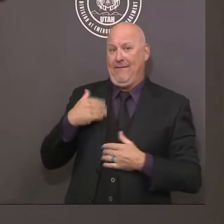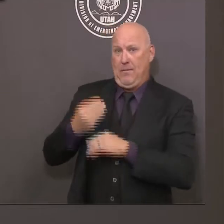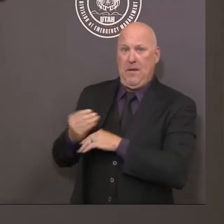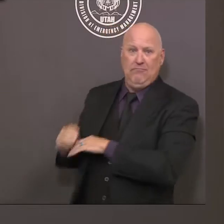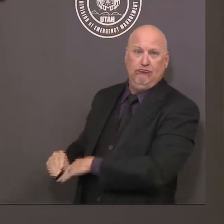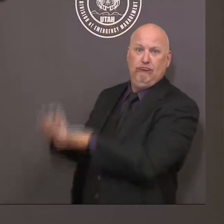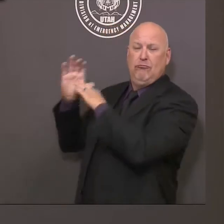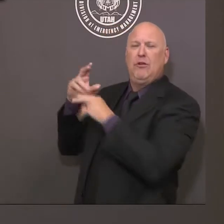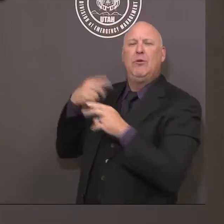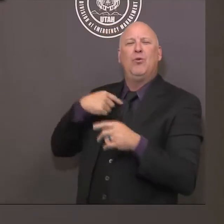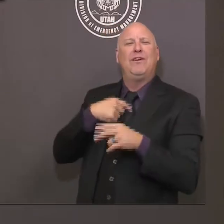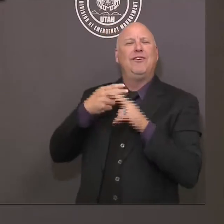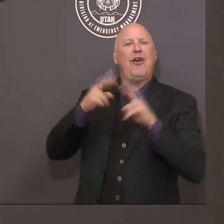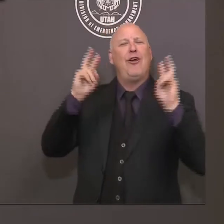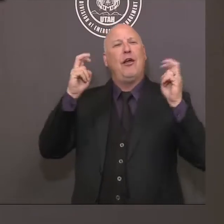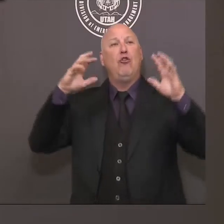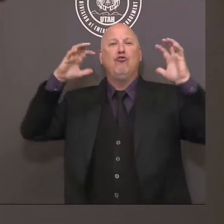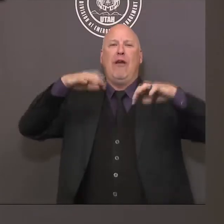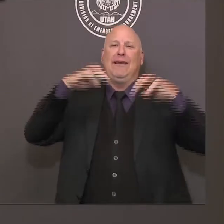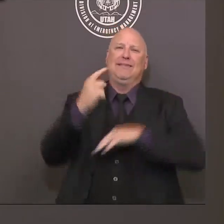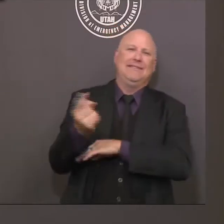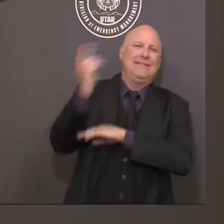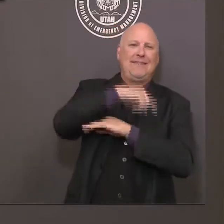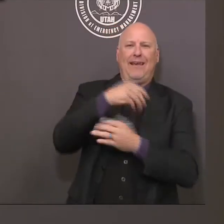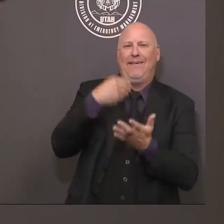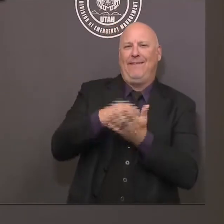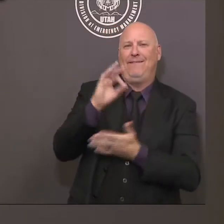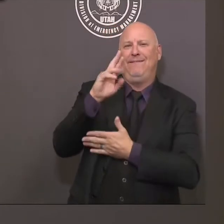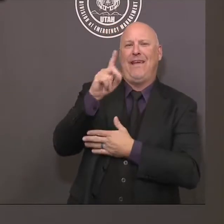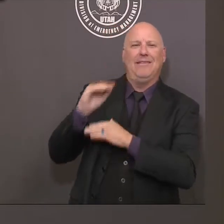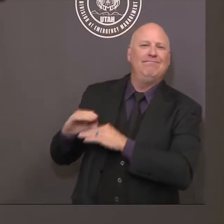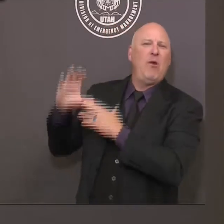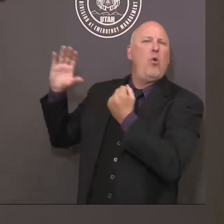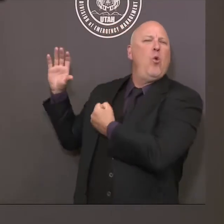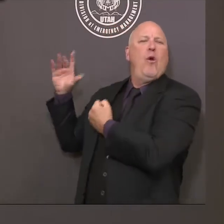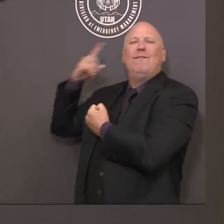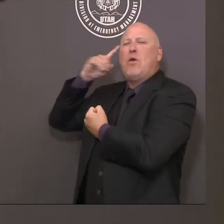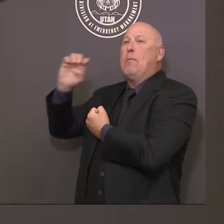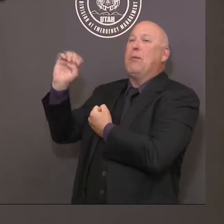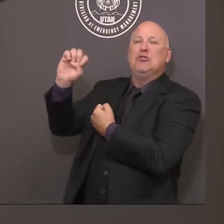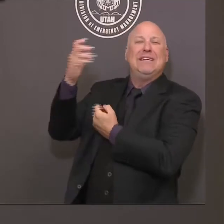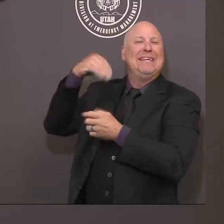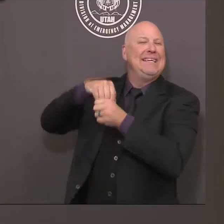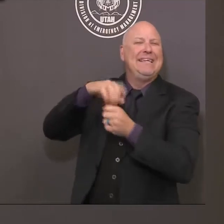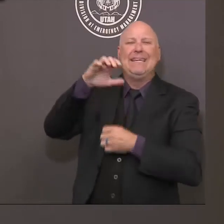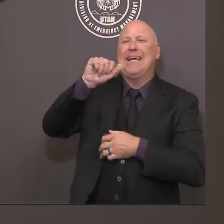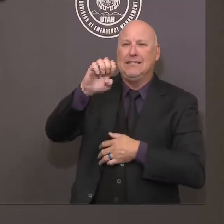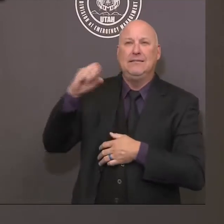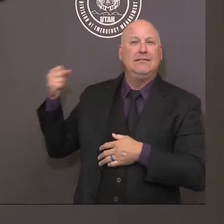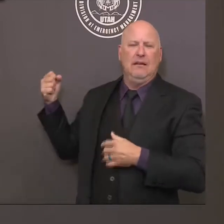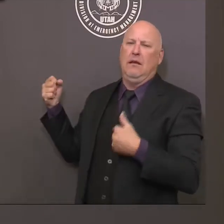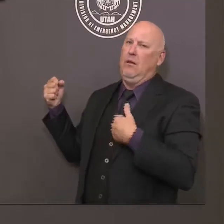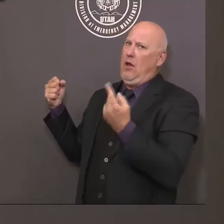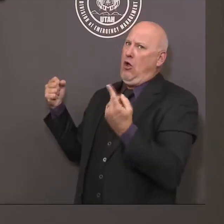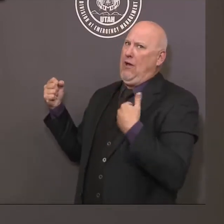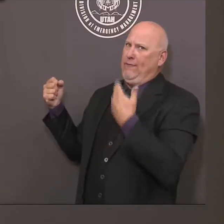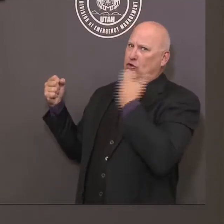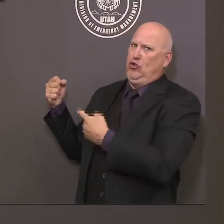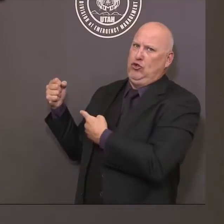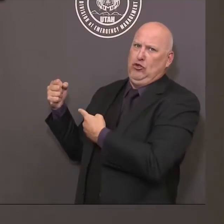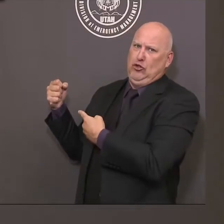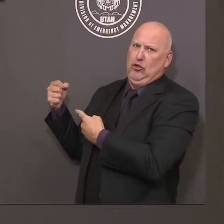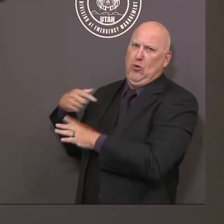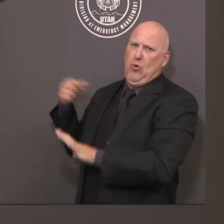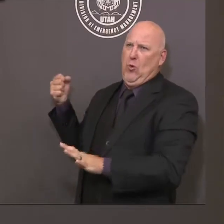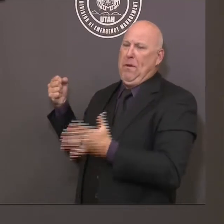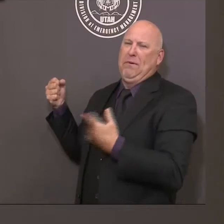taken ongoing money over the years and spent it on one-time expenses, buildings, roads, other things that we only spend once. So